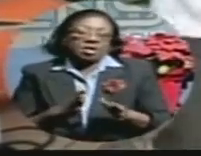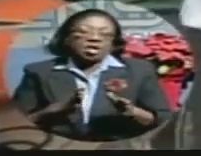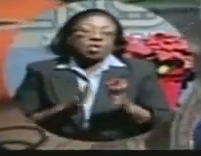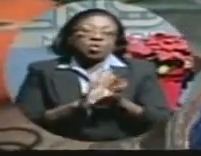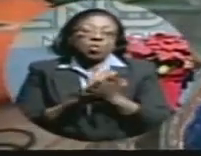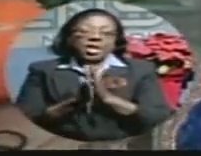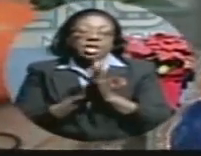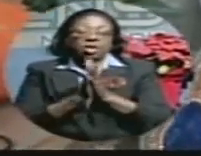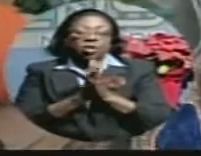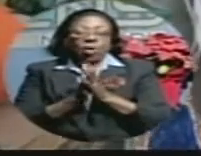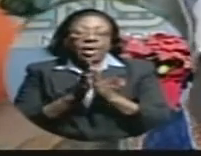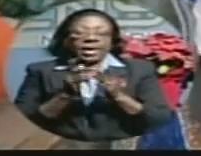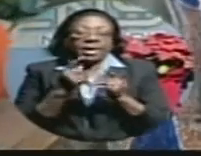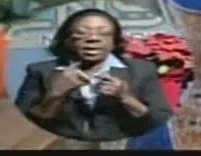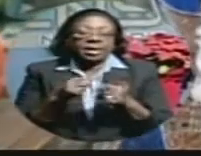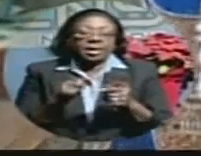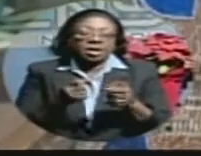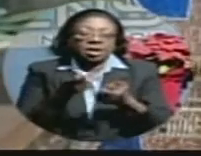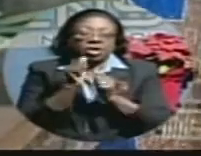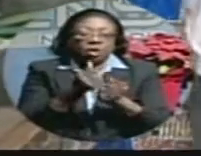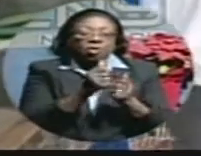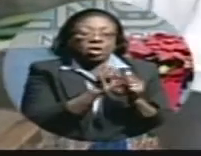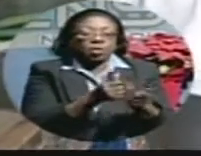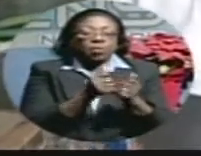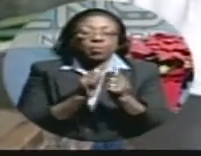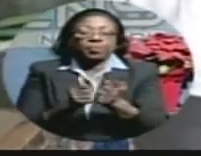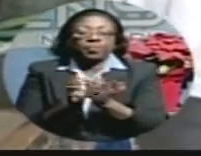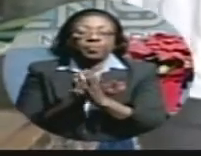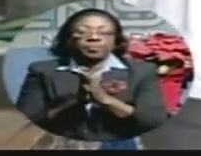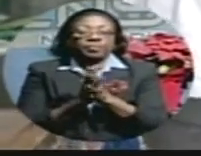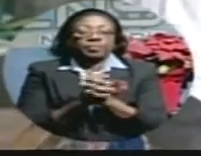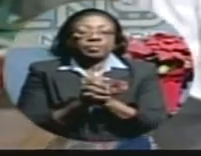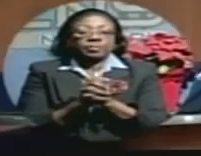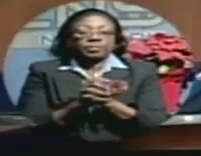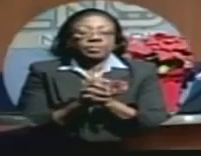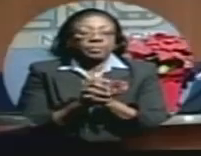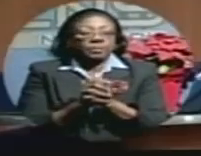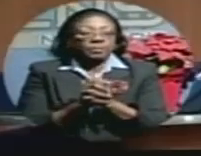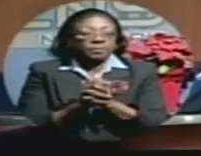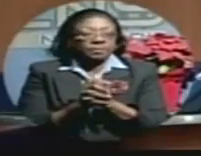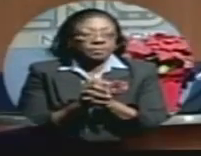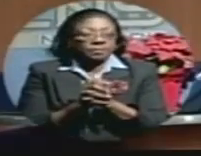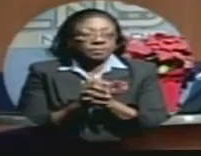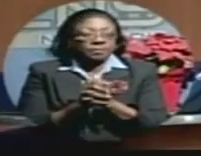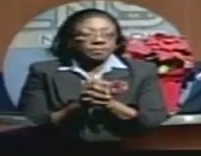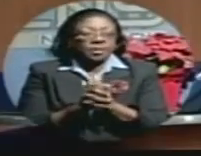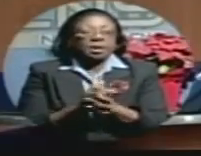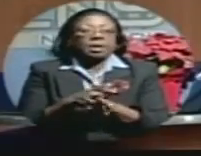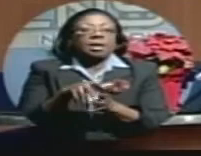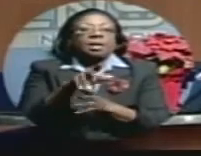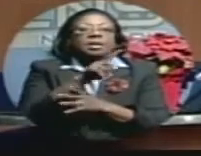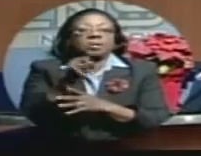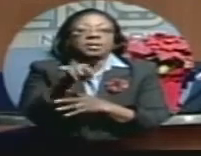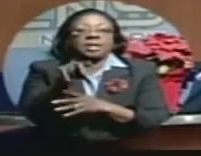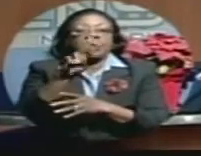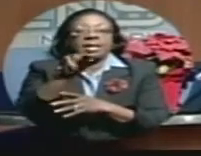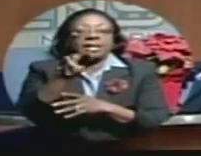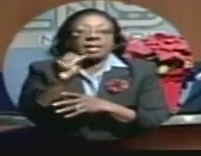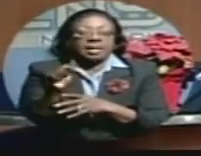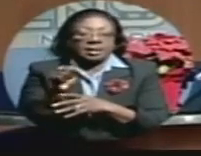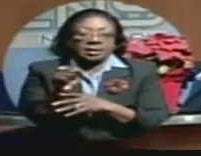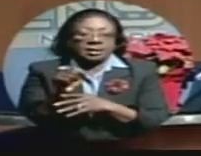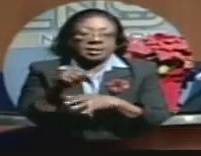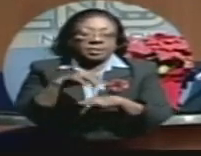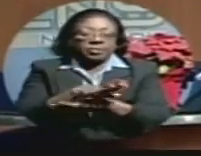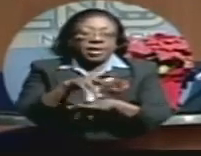Bahamians everywhere eagerly await. LaDawn Davis, ZNS Network News. The Broadcasting Corporation of the Bahamas